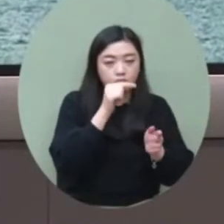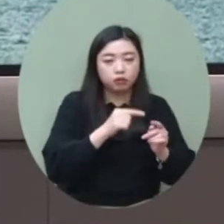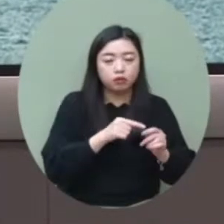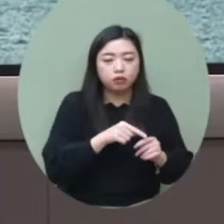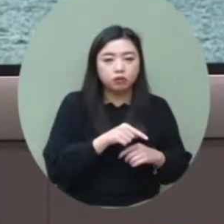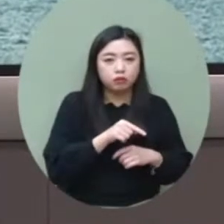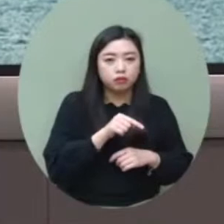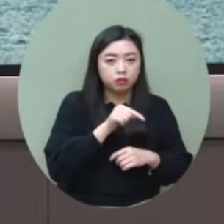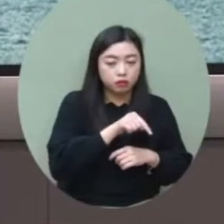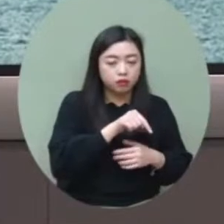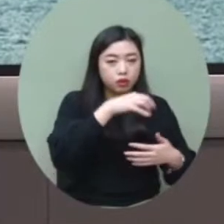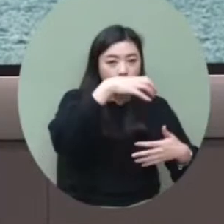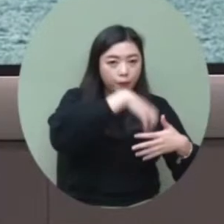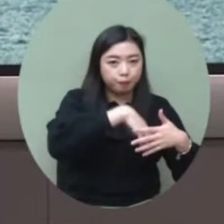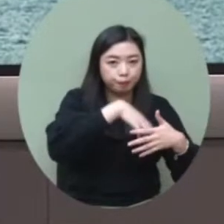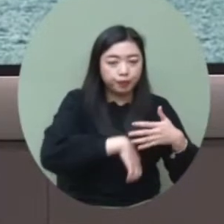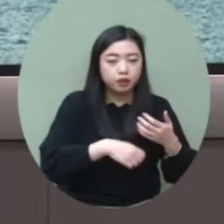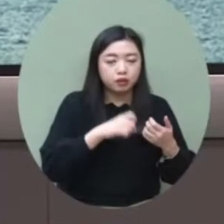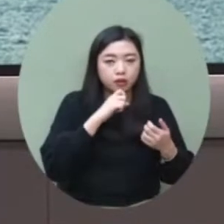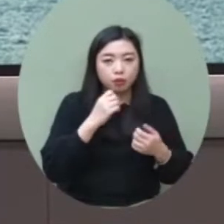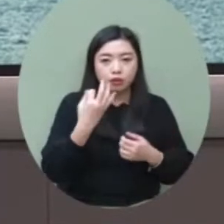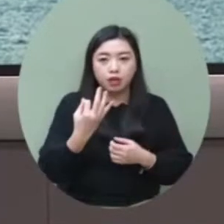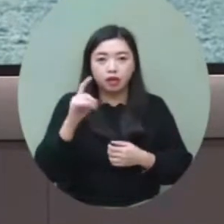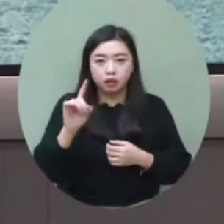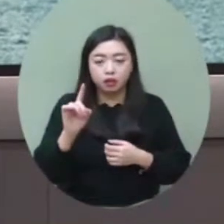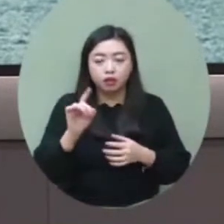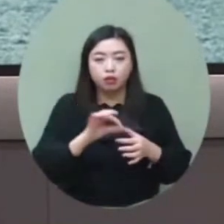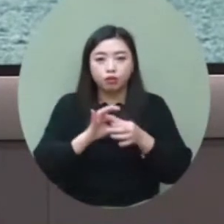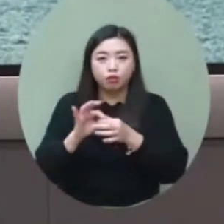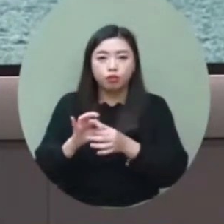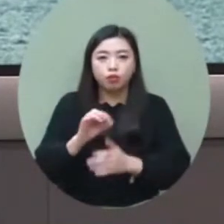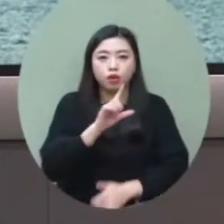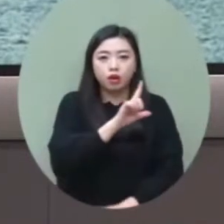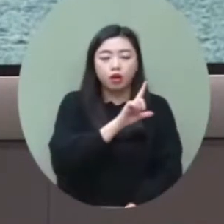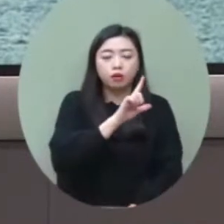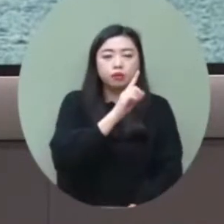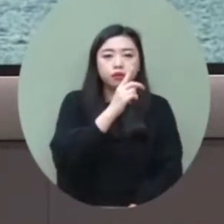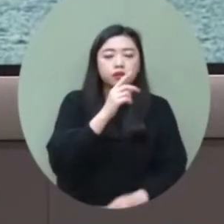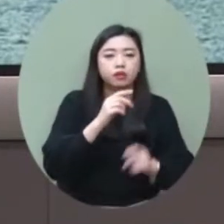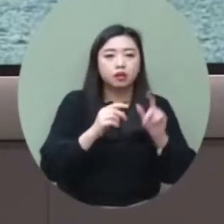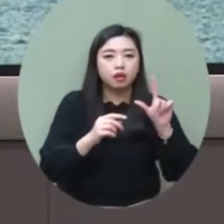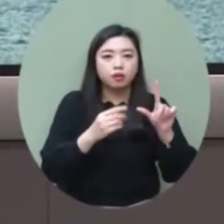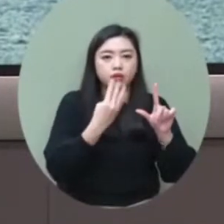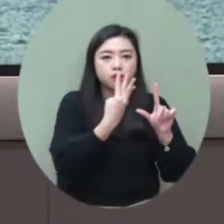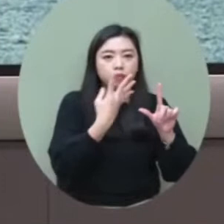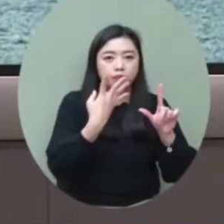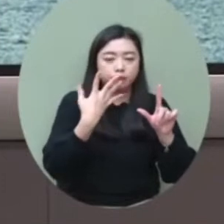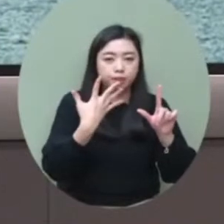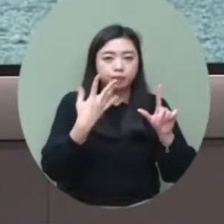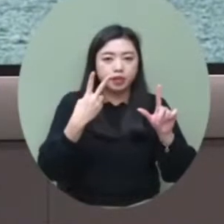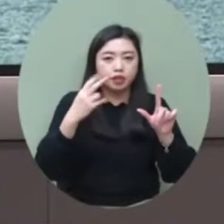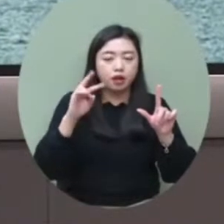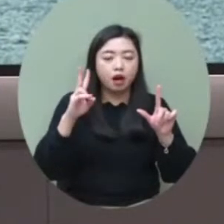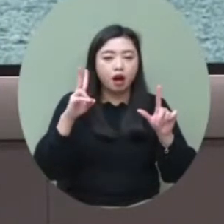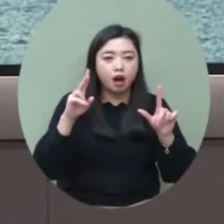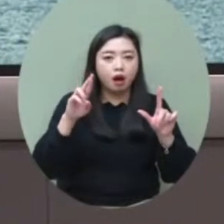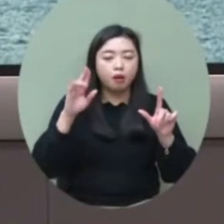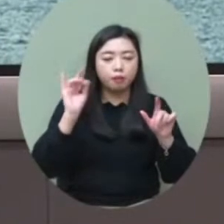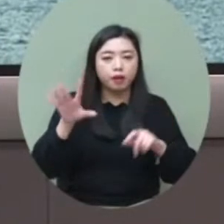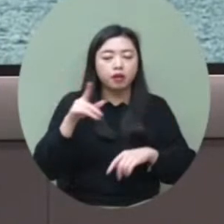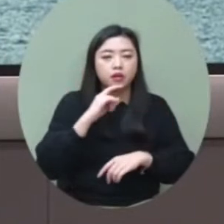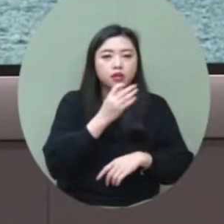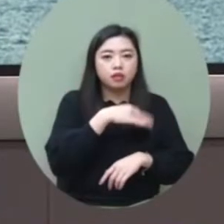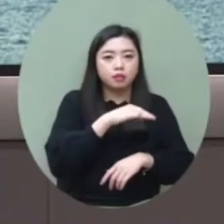Of the 3,941 cases confirmed by the Public Health Laboratory, 31 carried the L452R